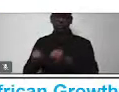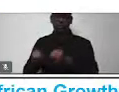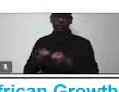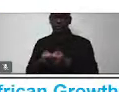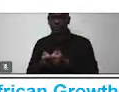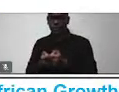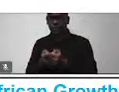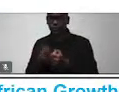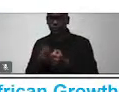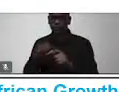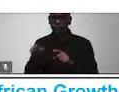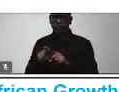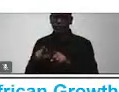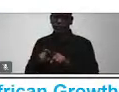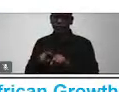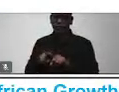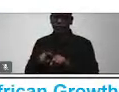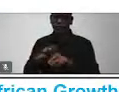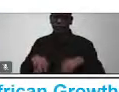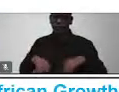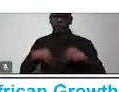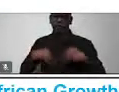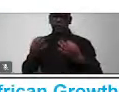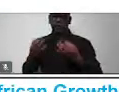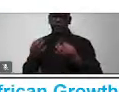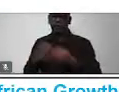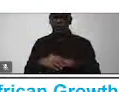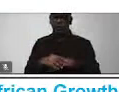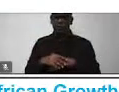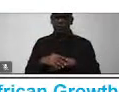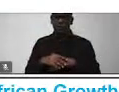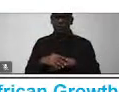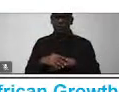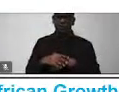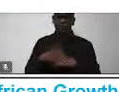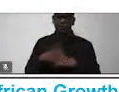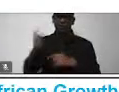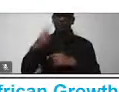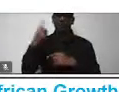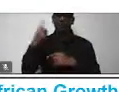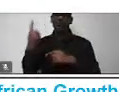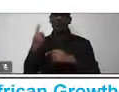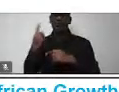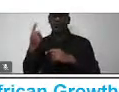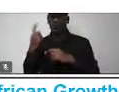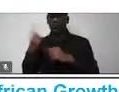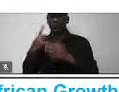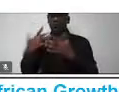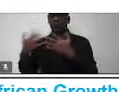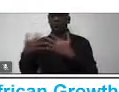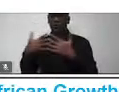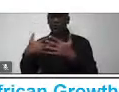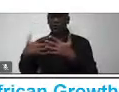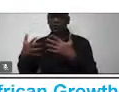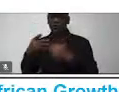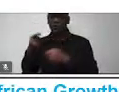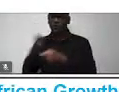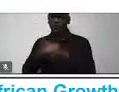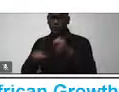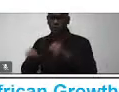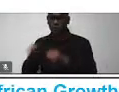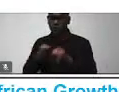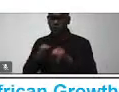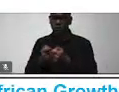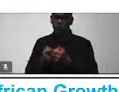AGOA itself, it is a unilateral trade preference program. So very important to keep in mind, AGOA is not a